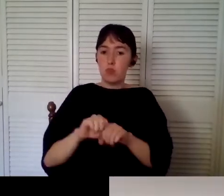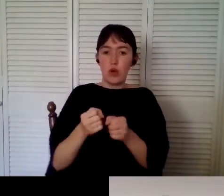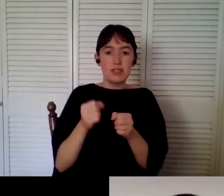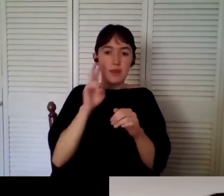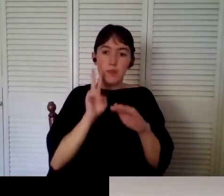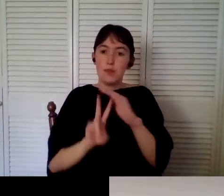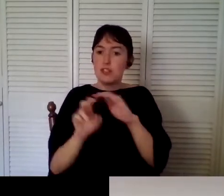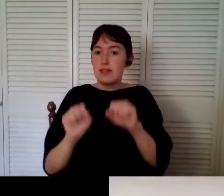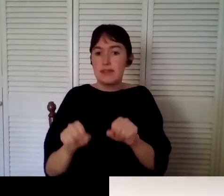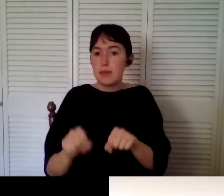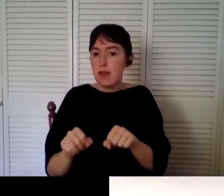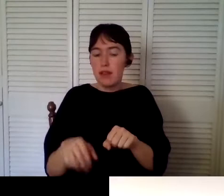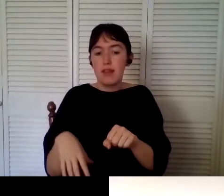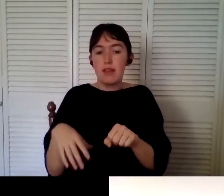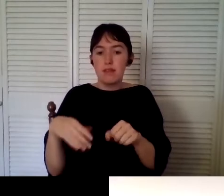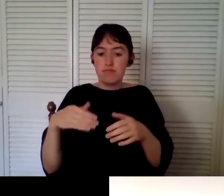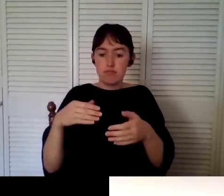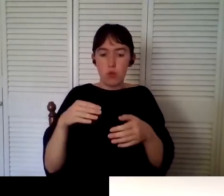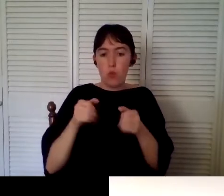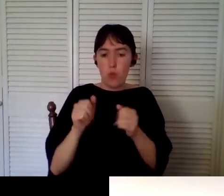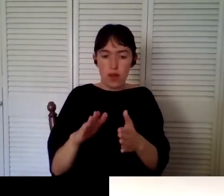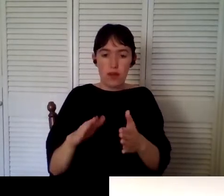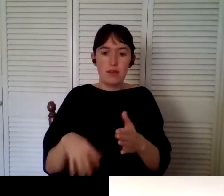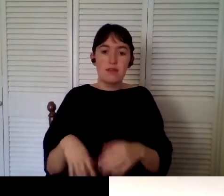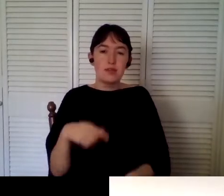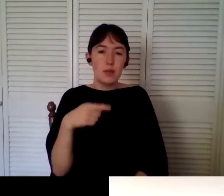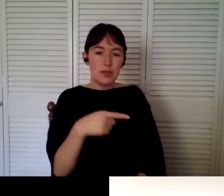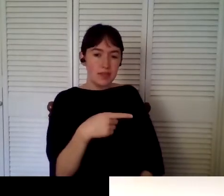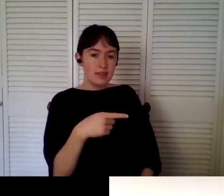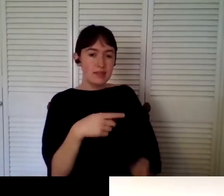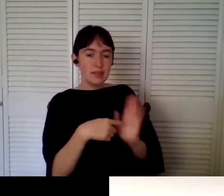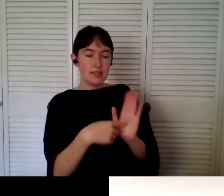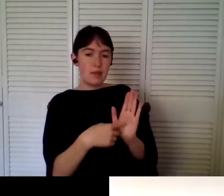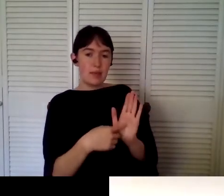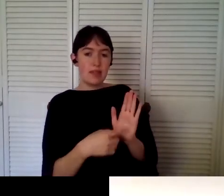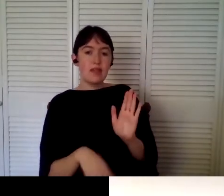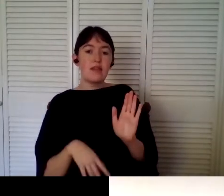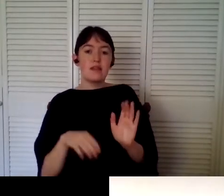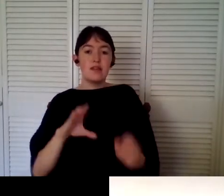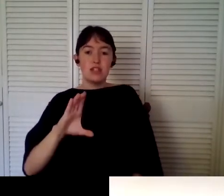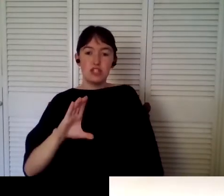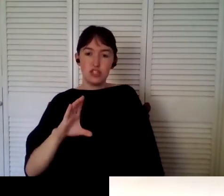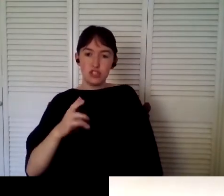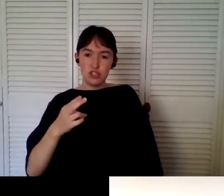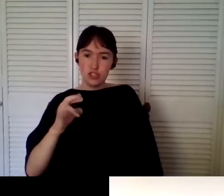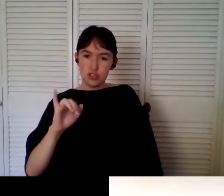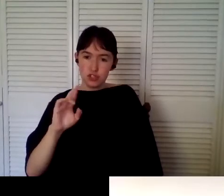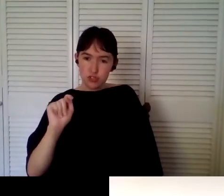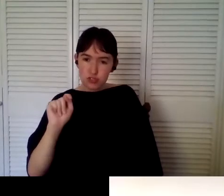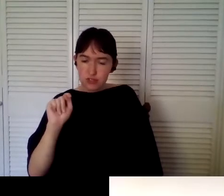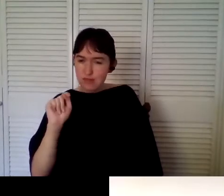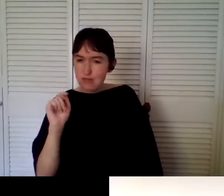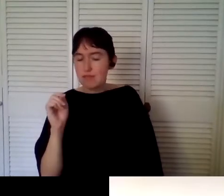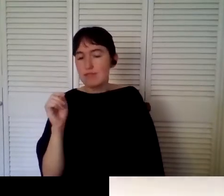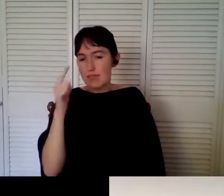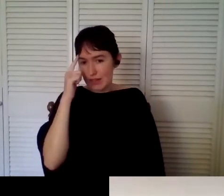This, not a full tool, but this is an example of a chert or flint flake. It's still